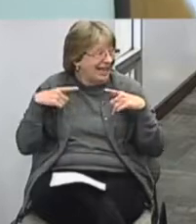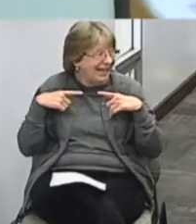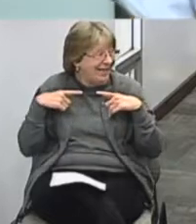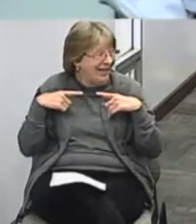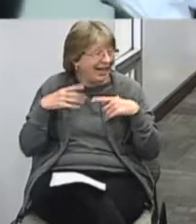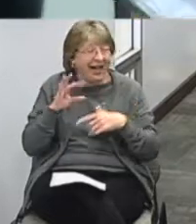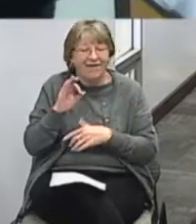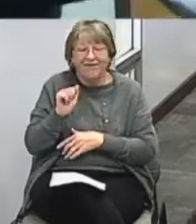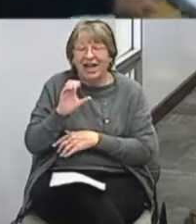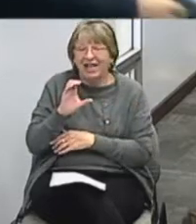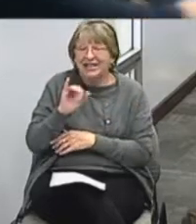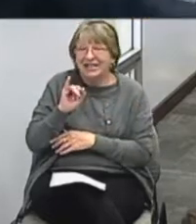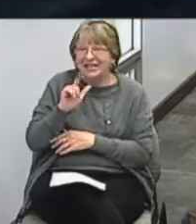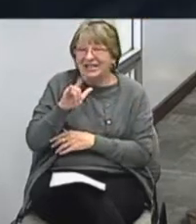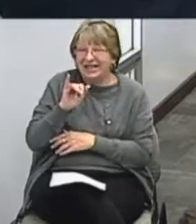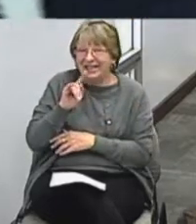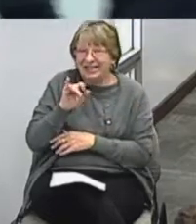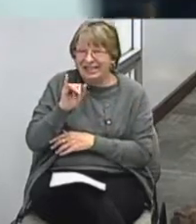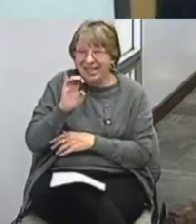Thank you.